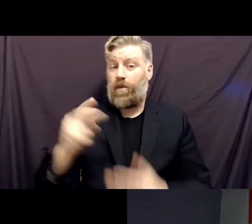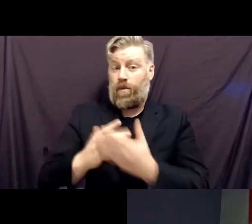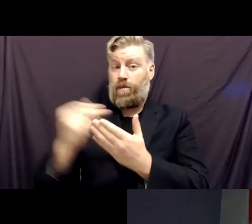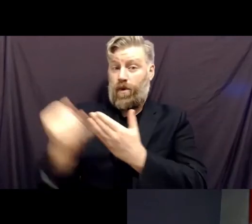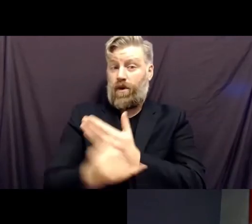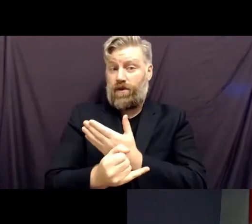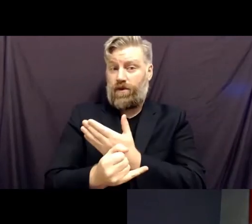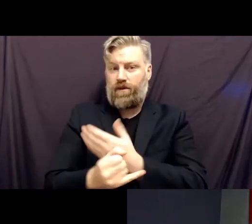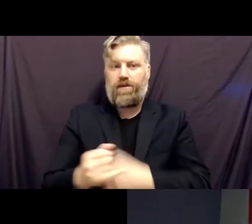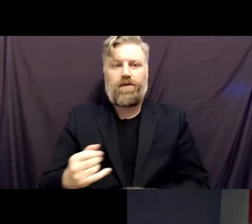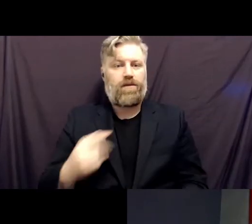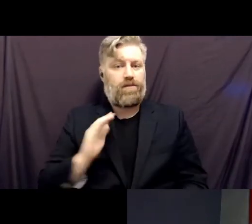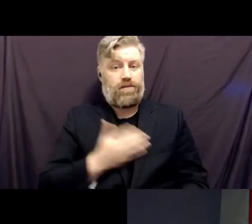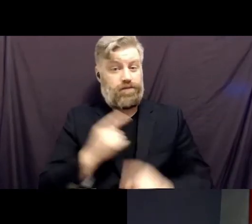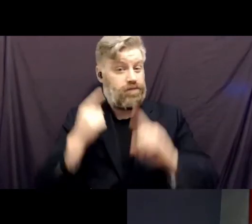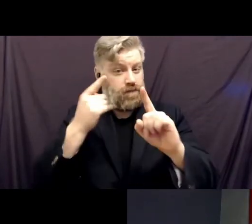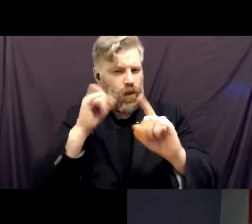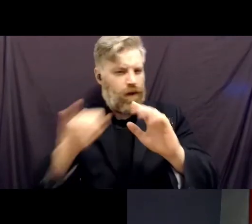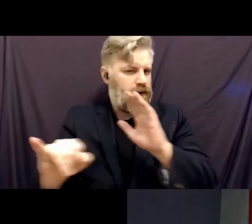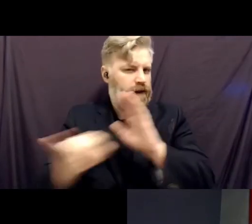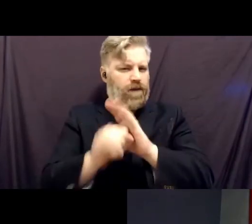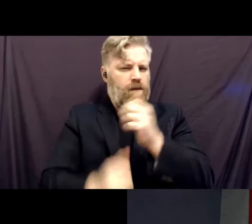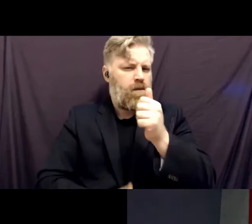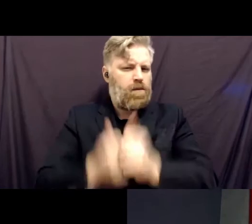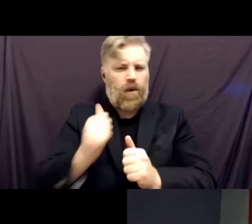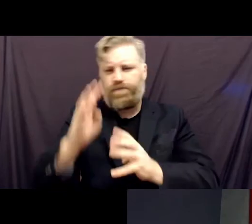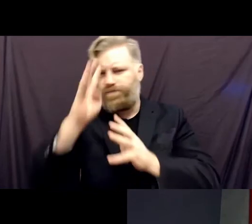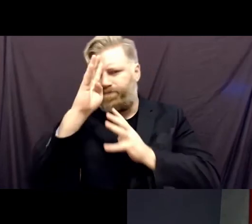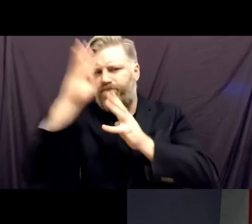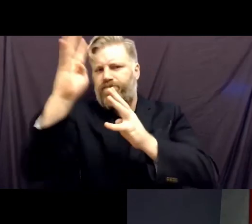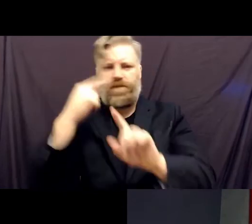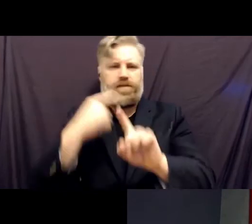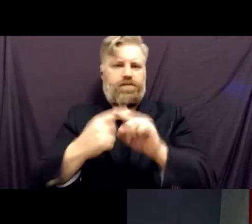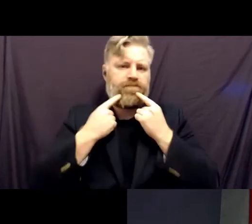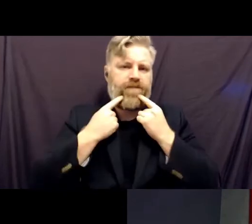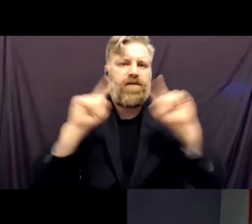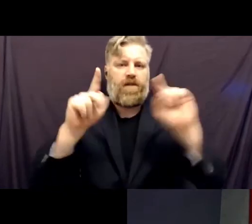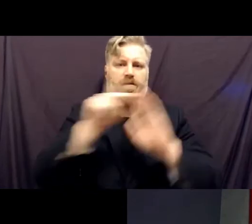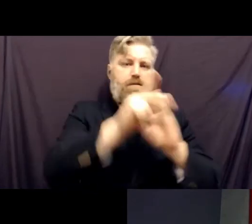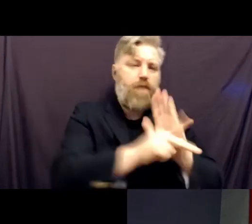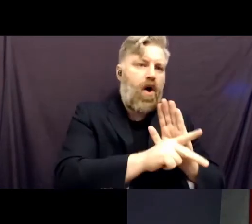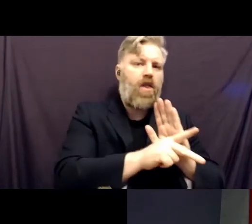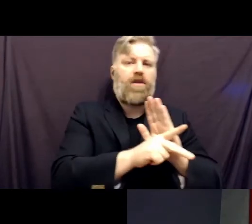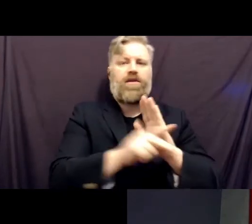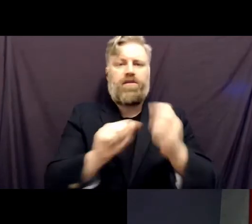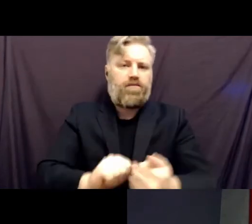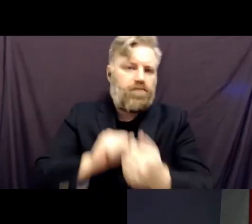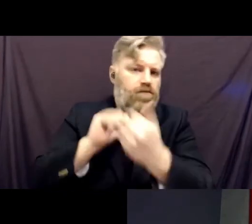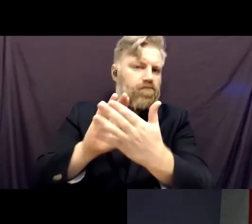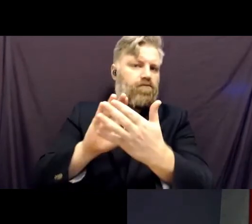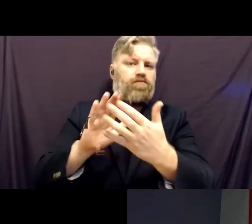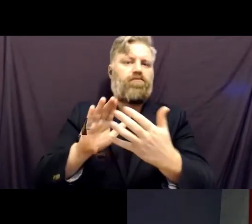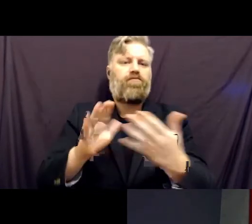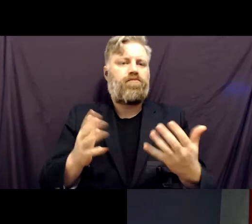identify the most innovative and effective policies and practices